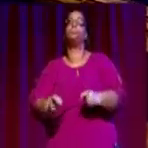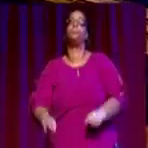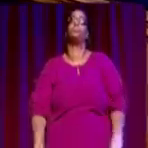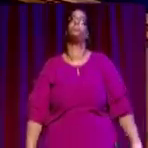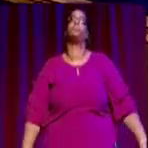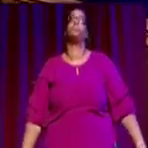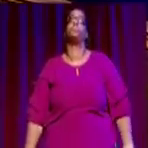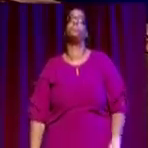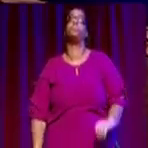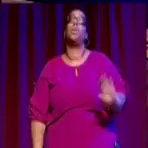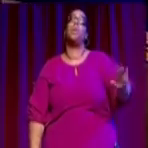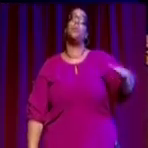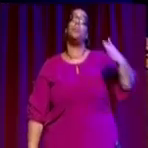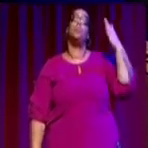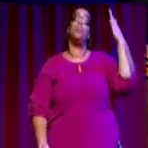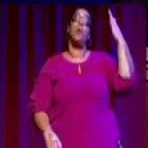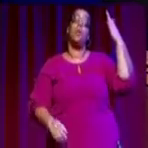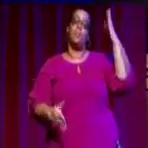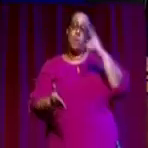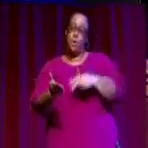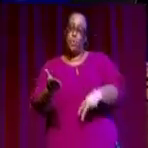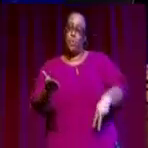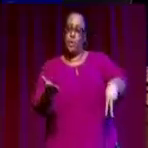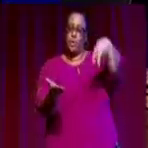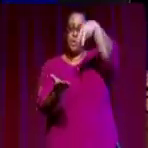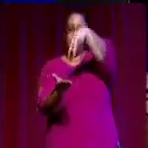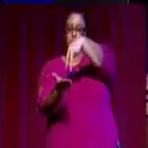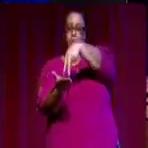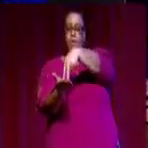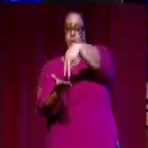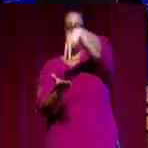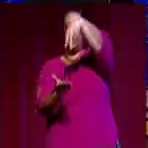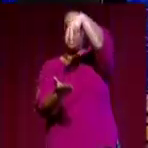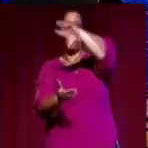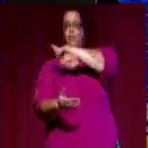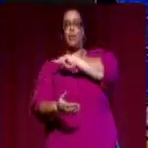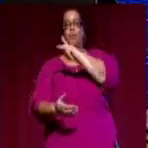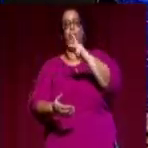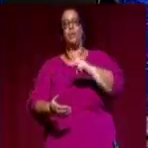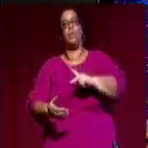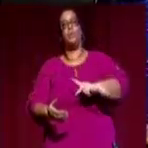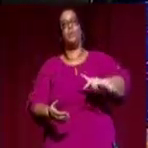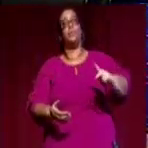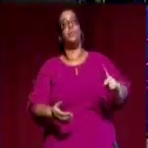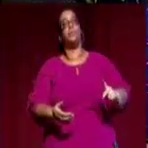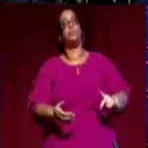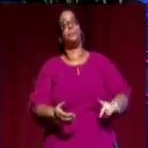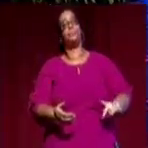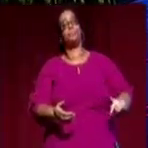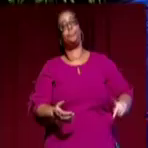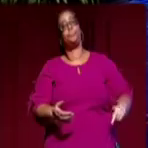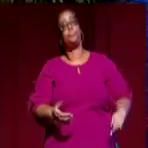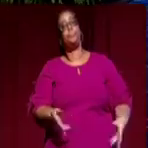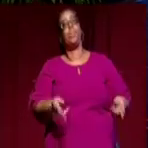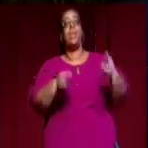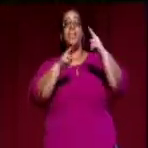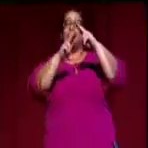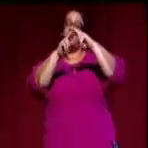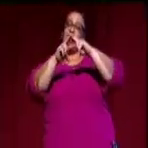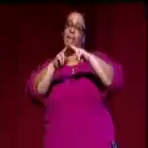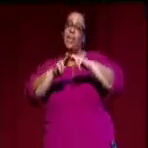down. You're alive in me. You are the risen King. And you see